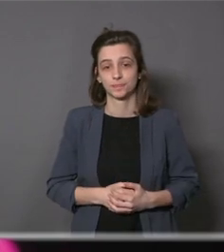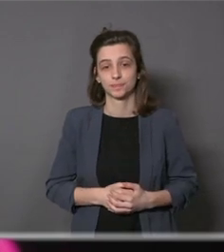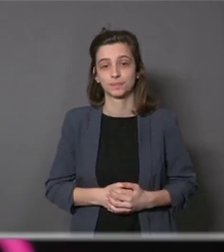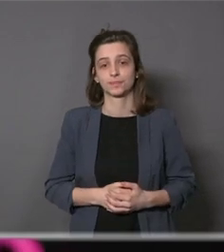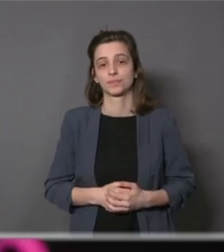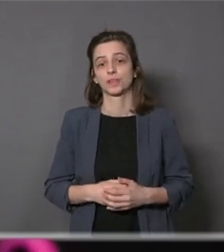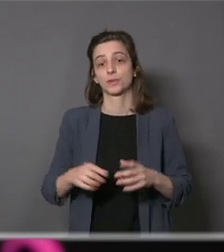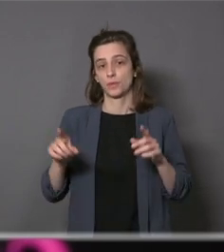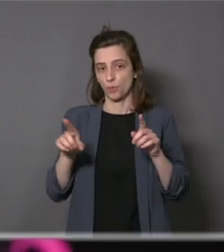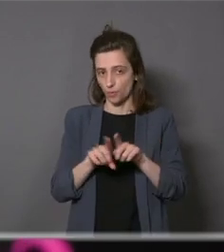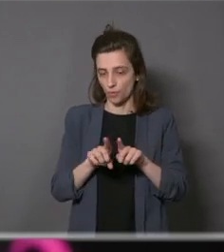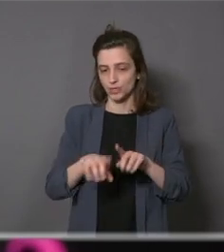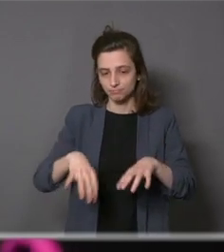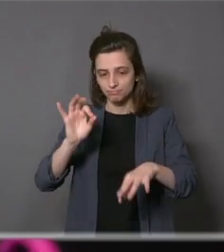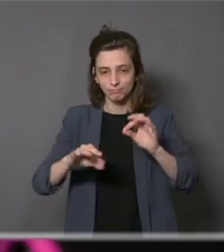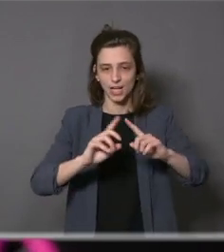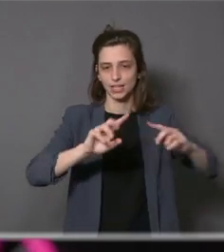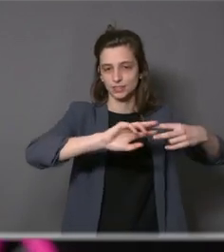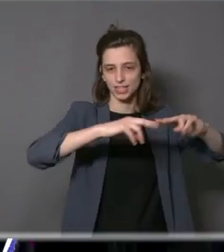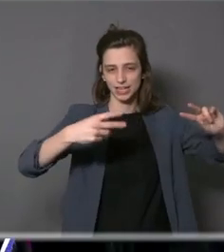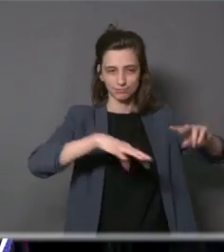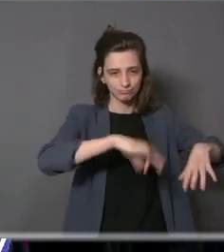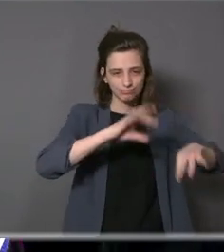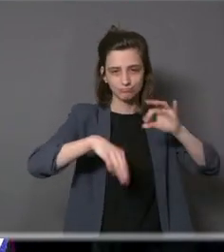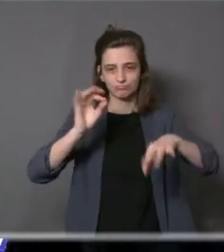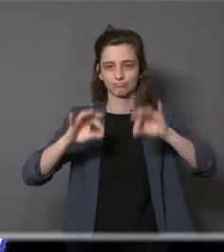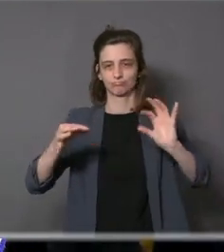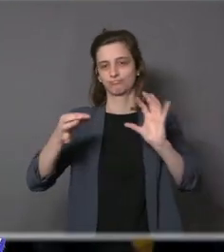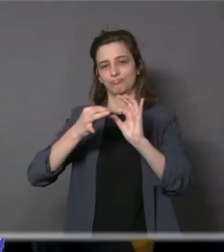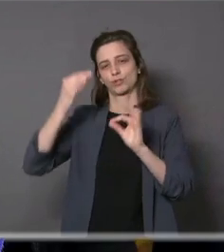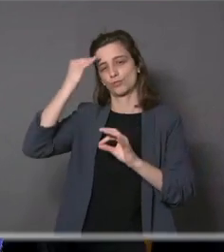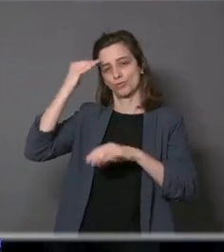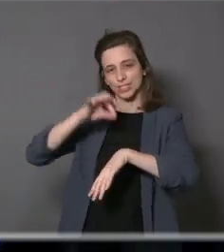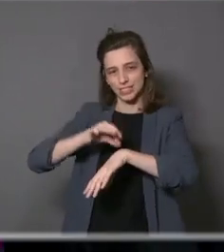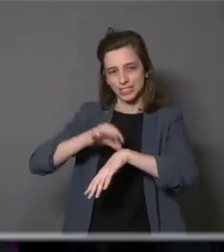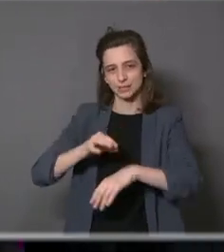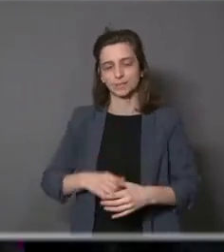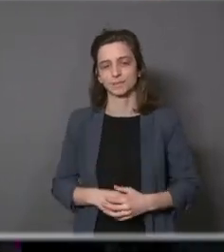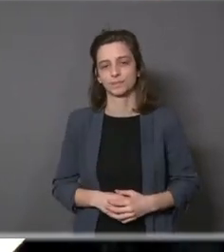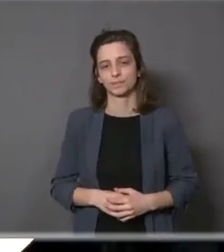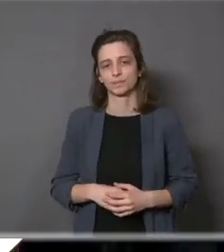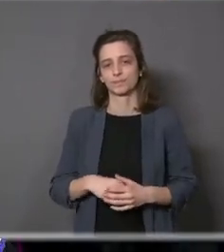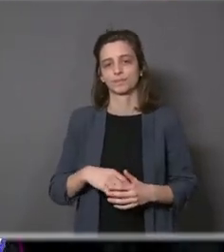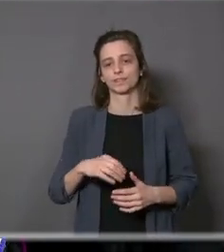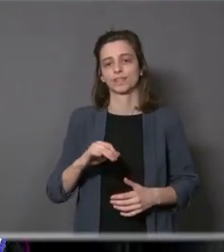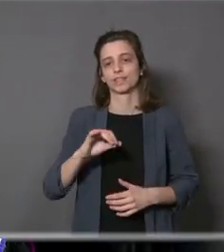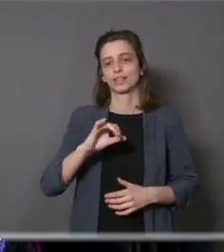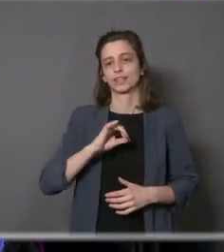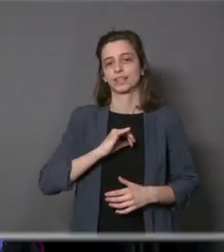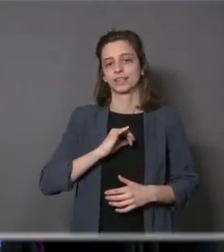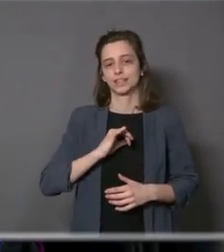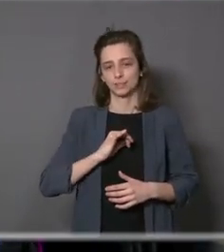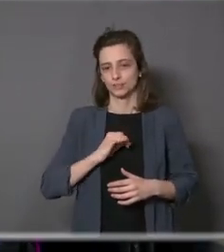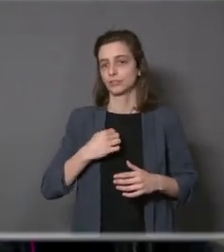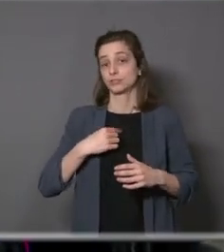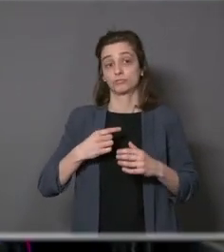genes causing neurological disease, for spearheading the development of a unique therapeutic strategy for